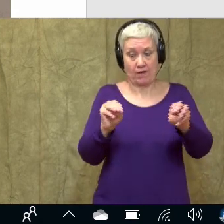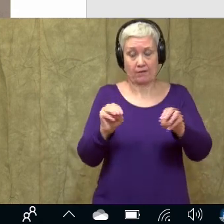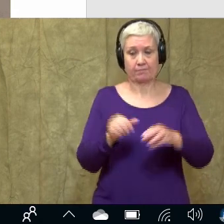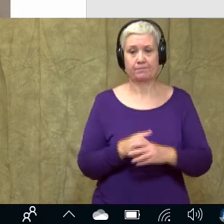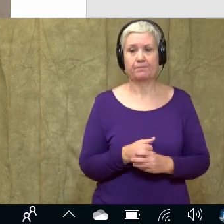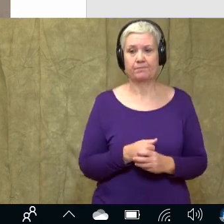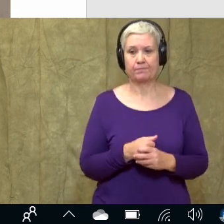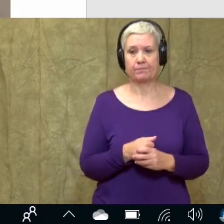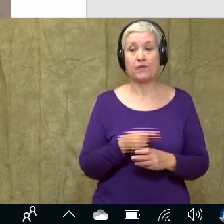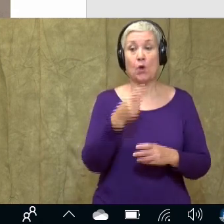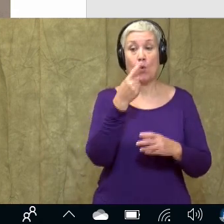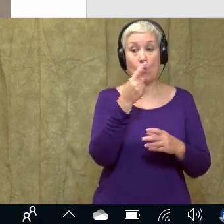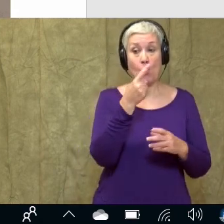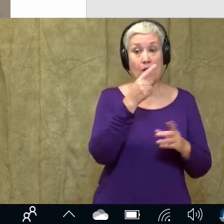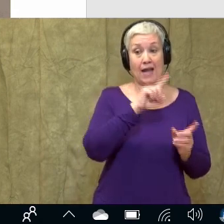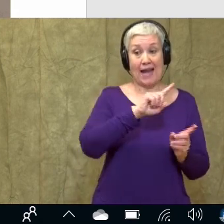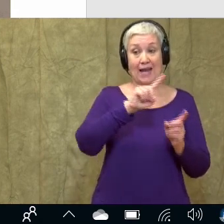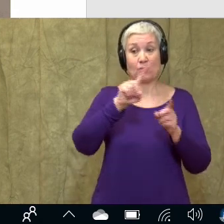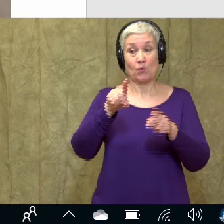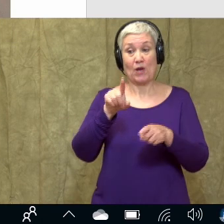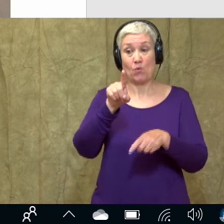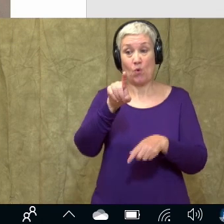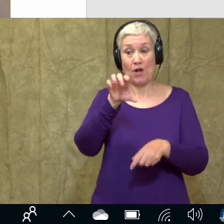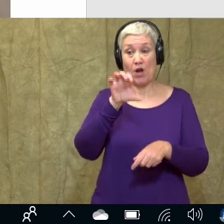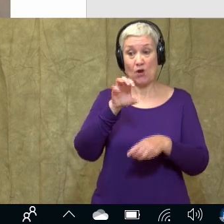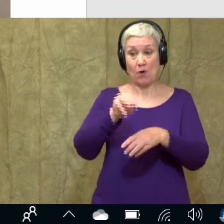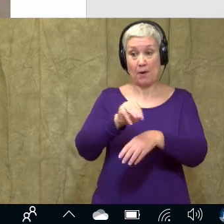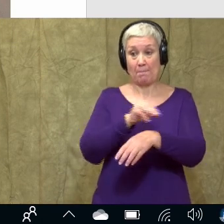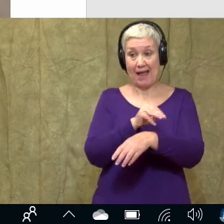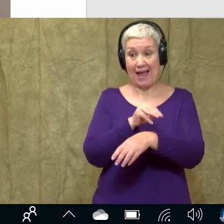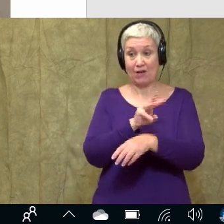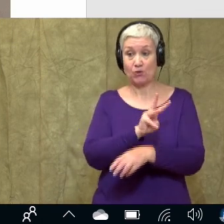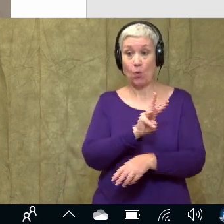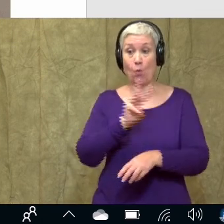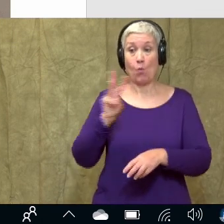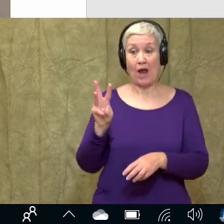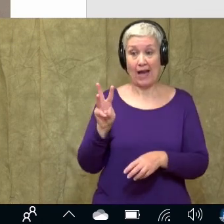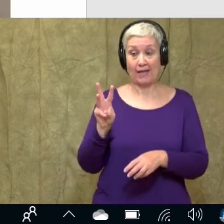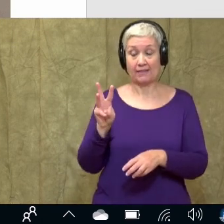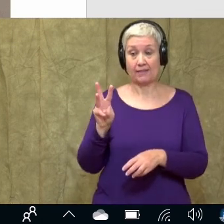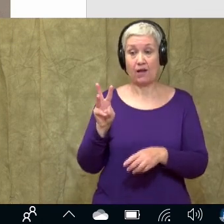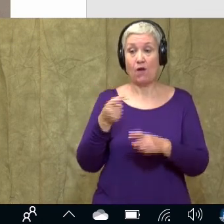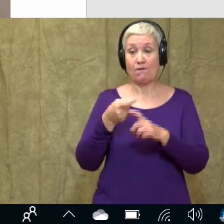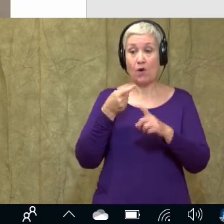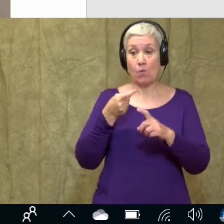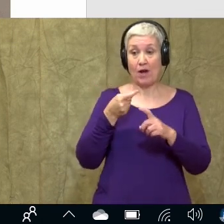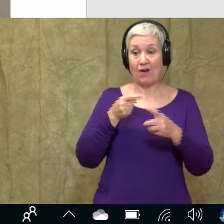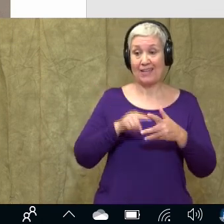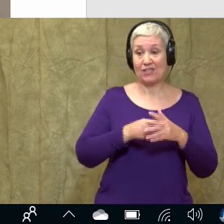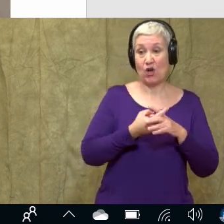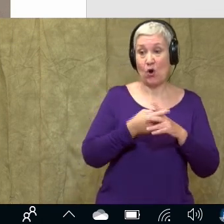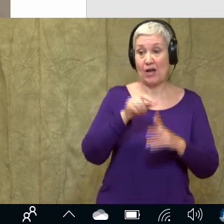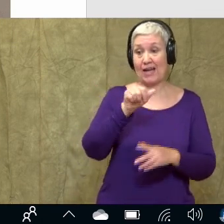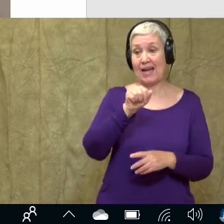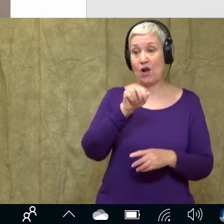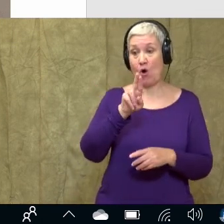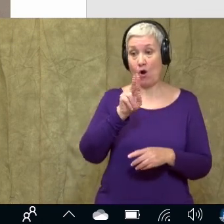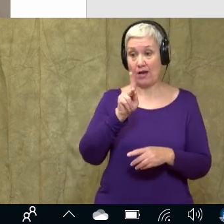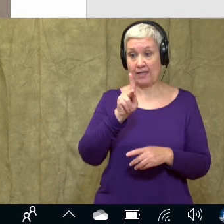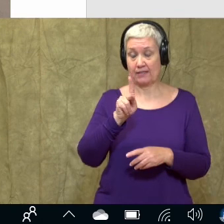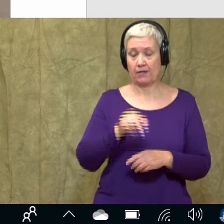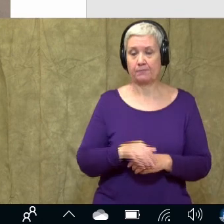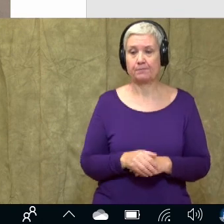One of them has slithered about 100 miles westward from its breeding colony in Arkansas. We have not